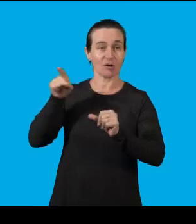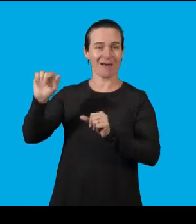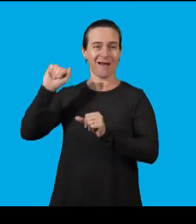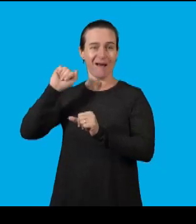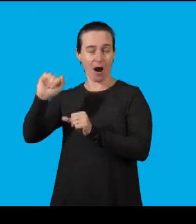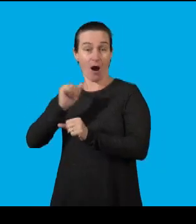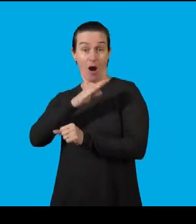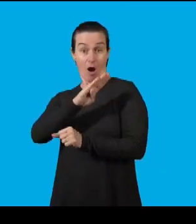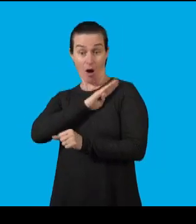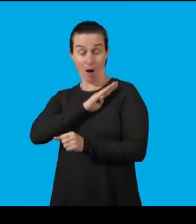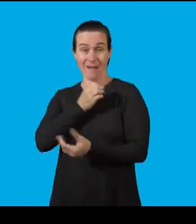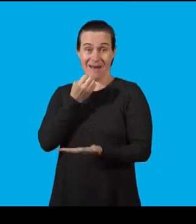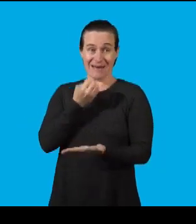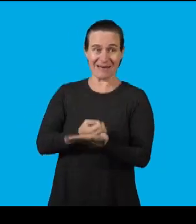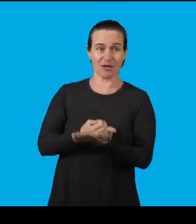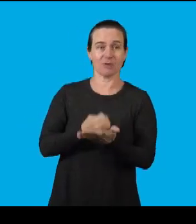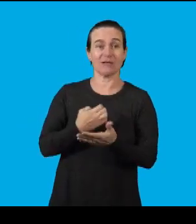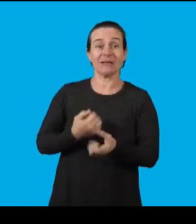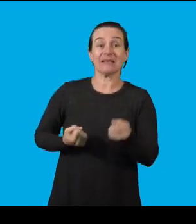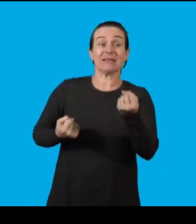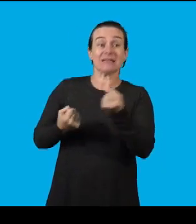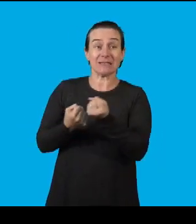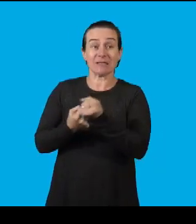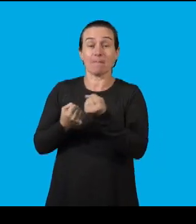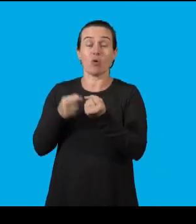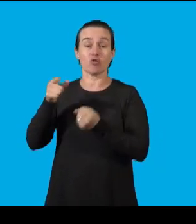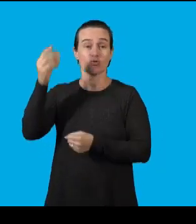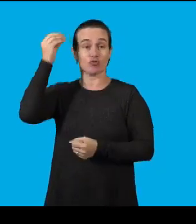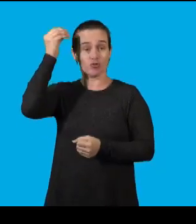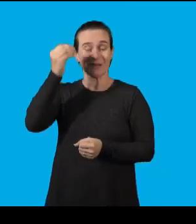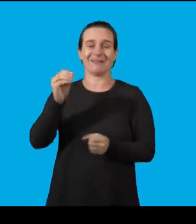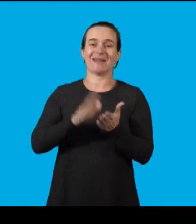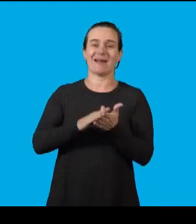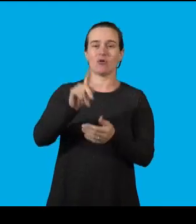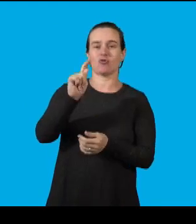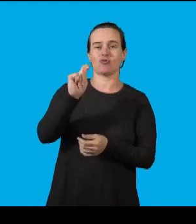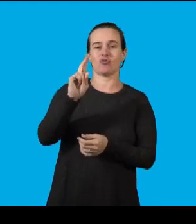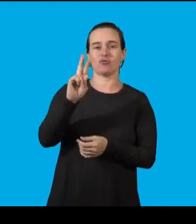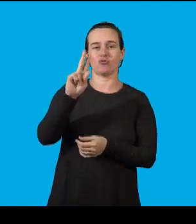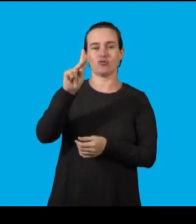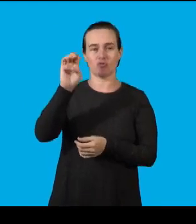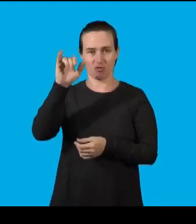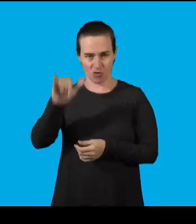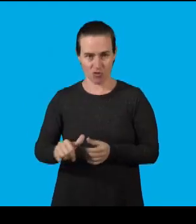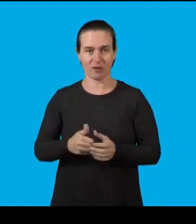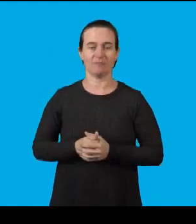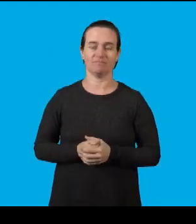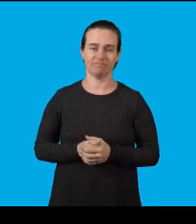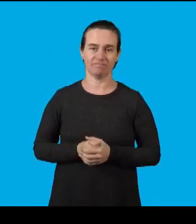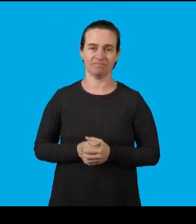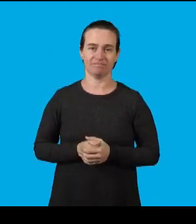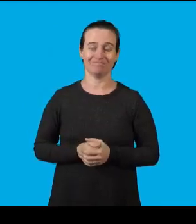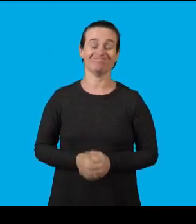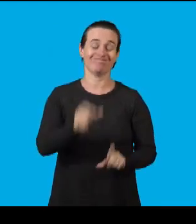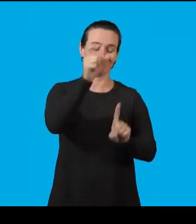to militarily and economically support the democratic and strategically located nations of Greece and